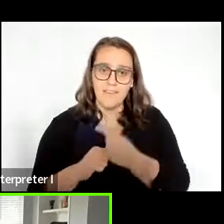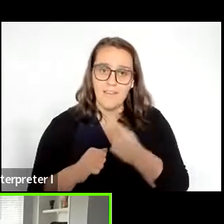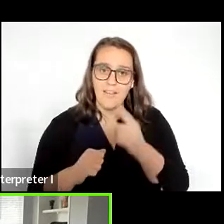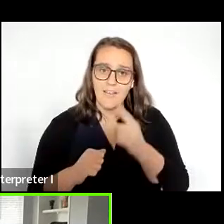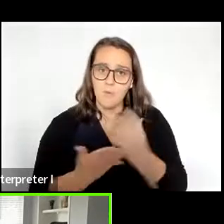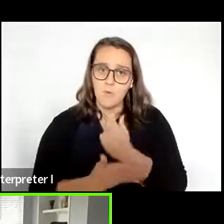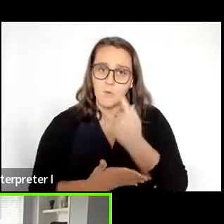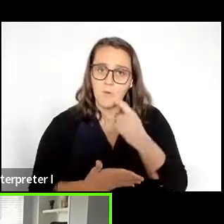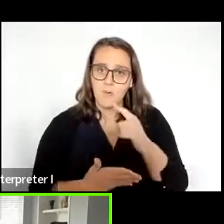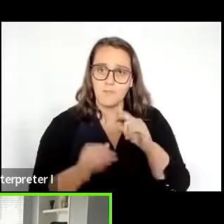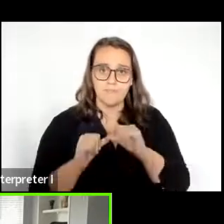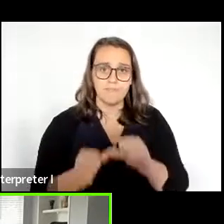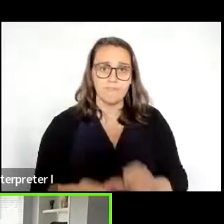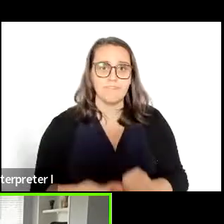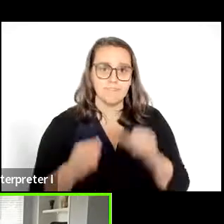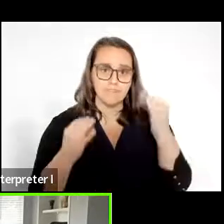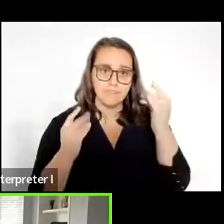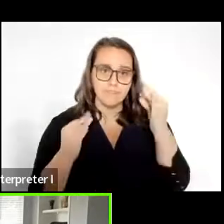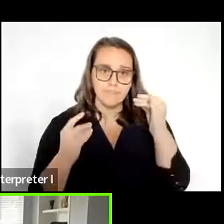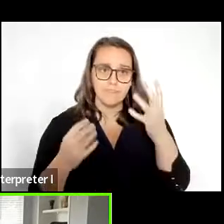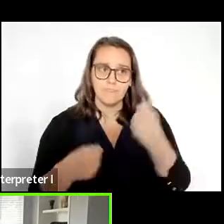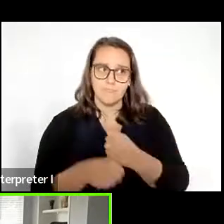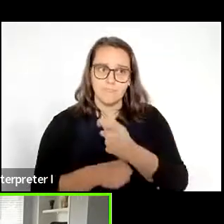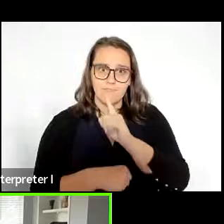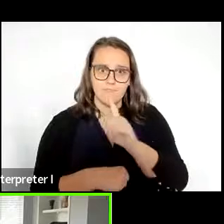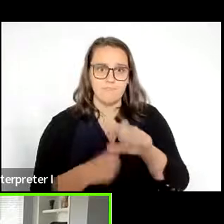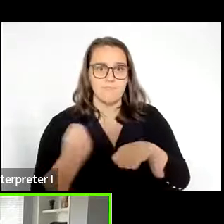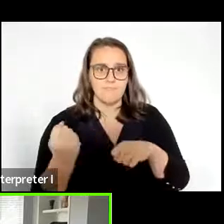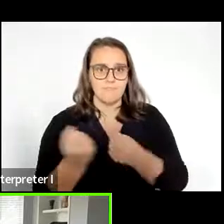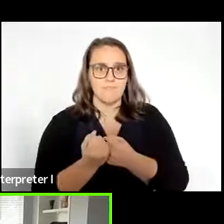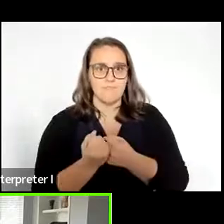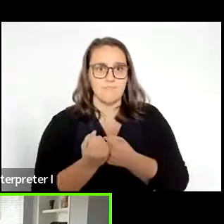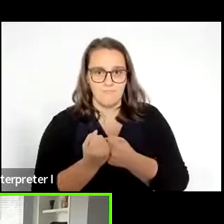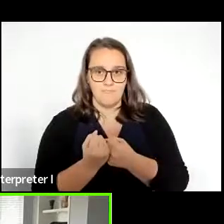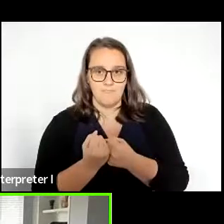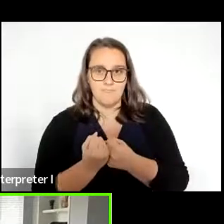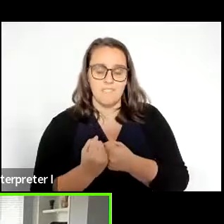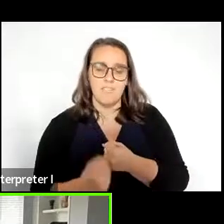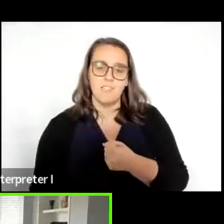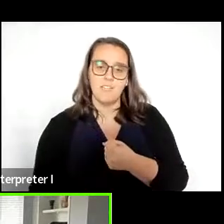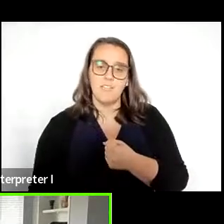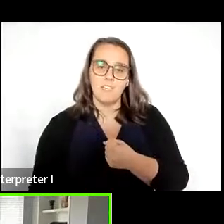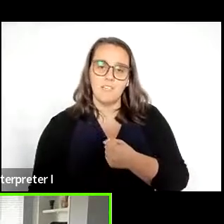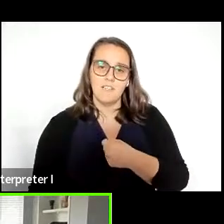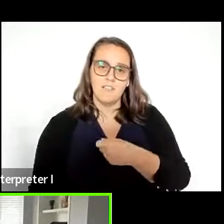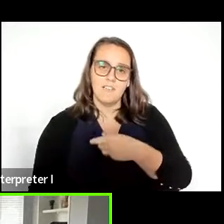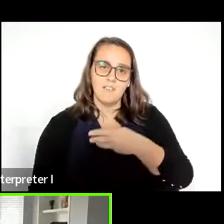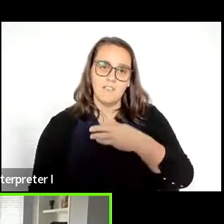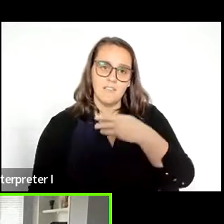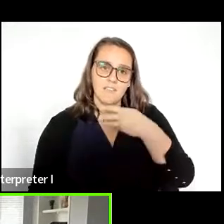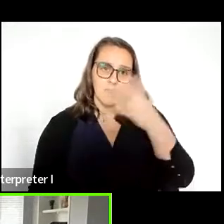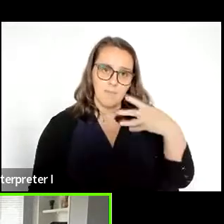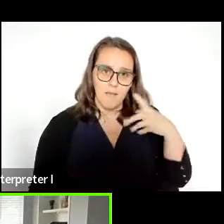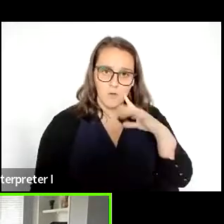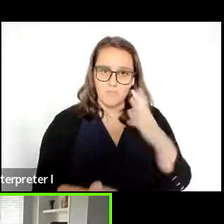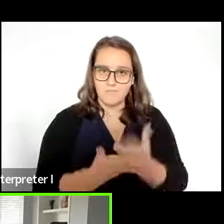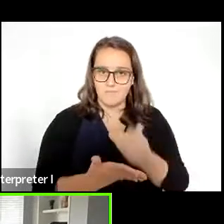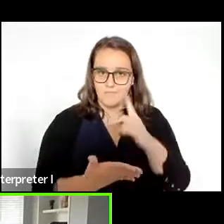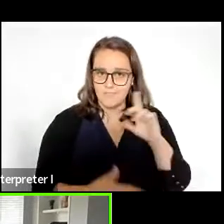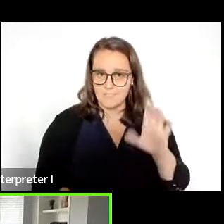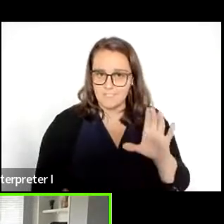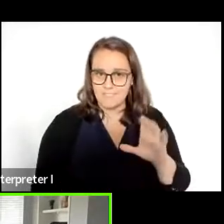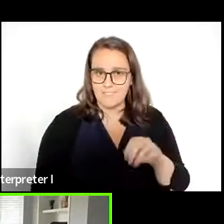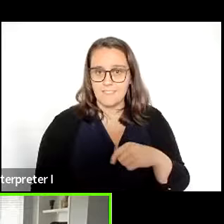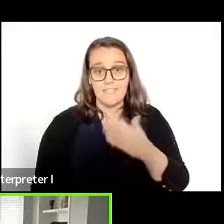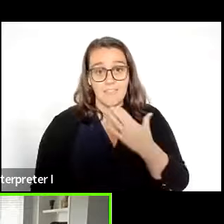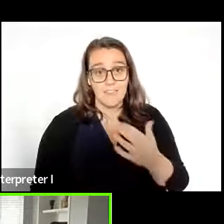further refine our efforts to make sure that we're supporting the migrants who are coming to the District of Columbia. So again, thank you all, and thank you,